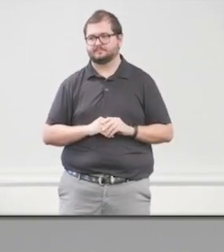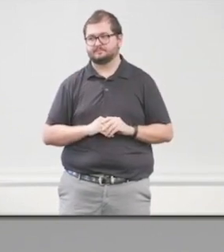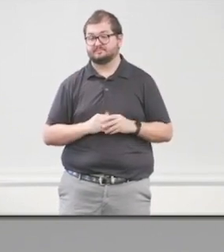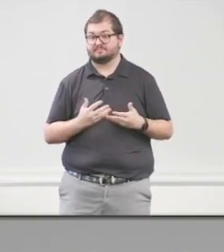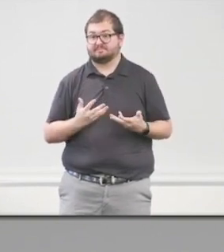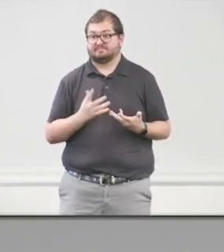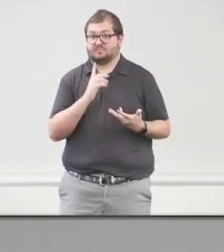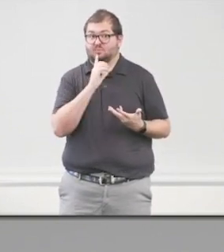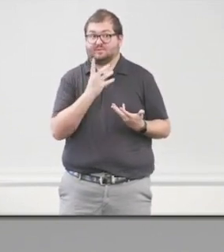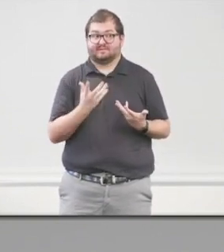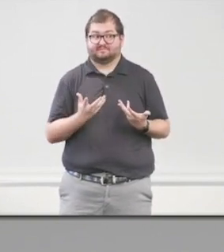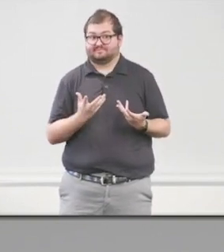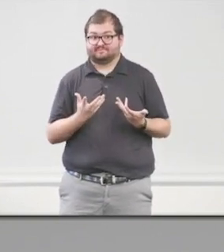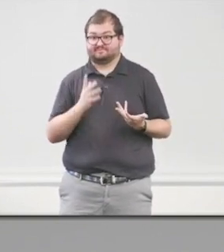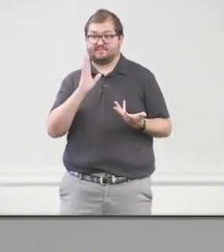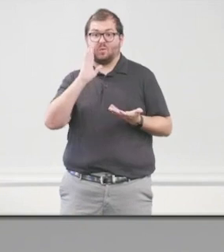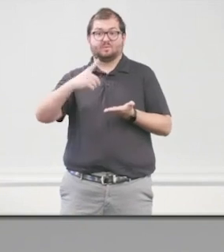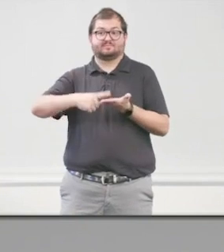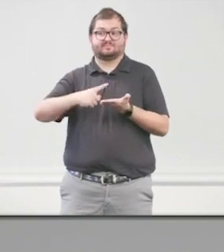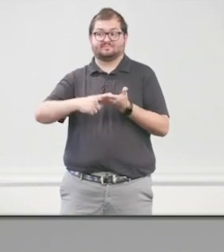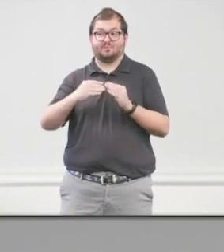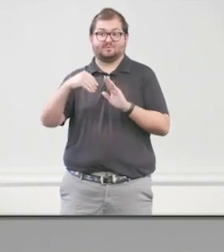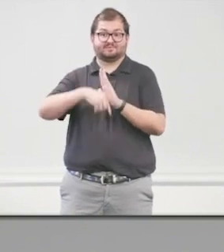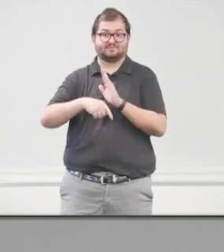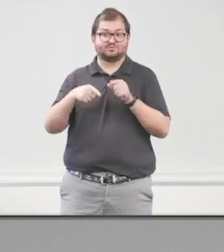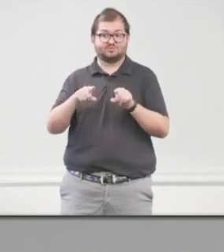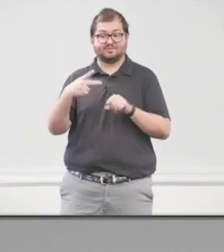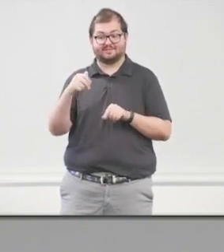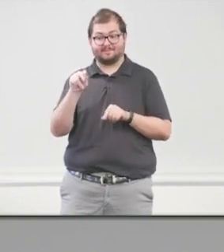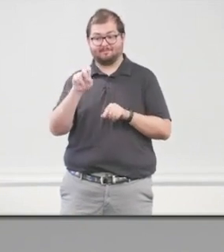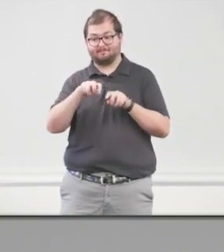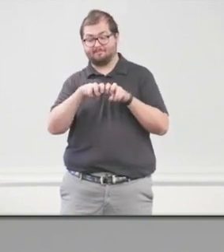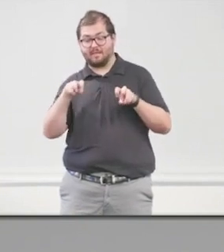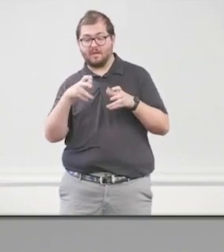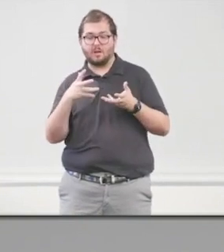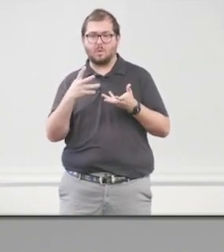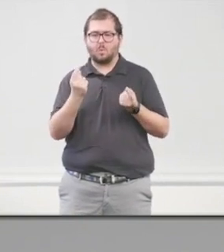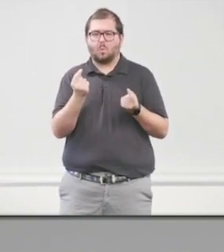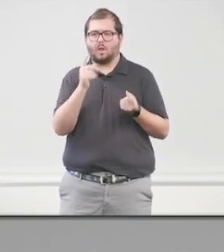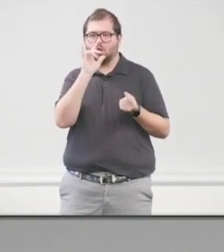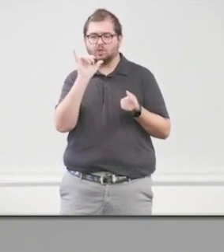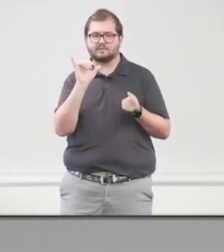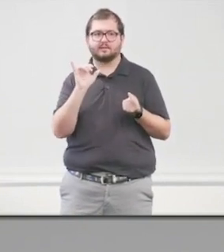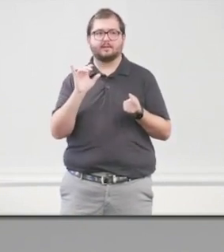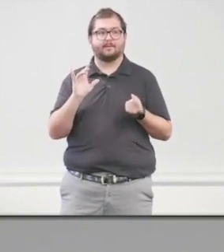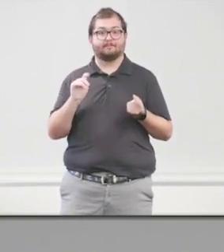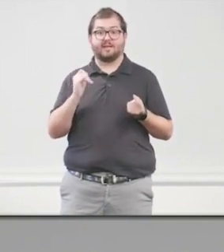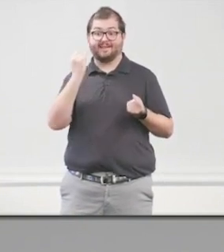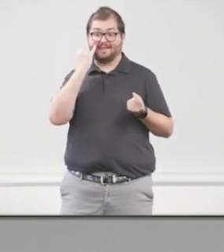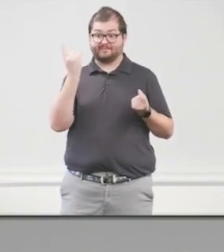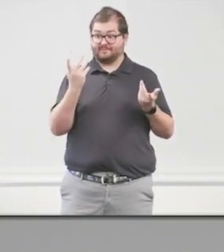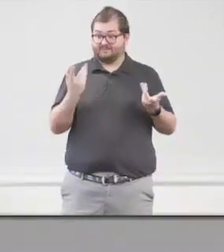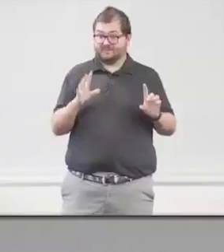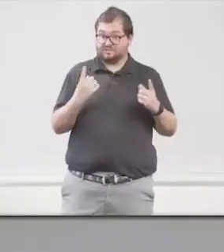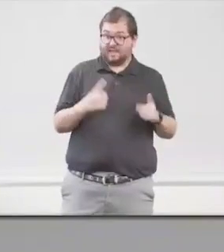Other than that, we'll get into it with the panel on kind of how the FBI looks at stuff, but I'm here for when things have already happened and you need someone